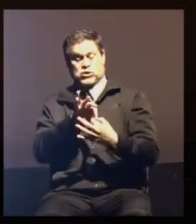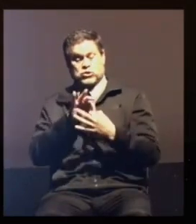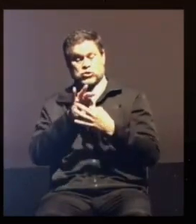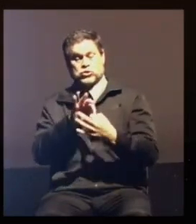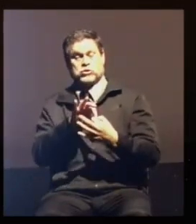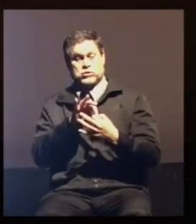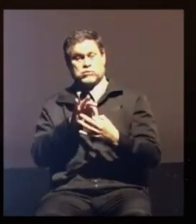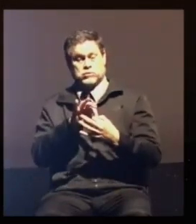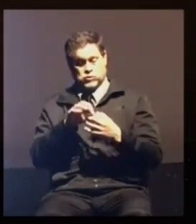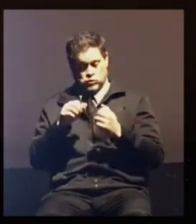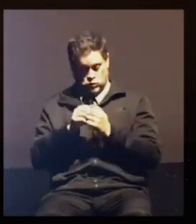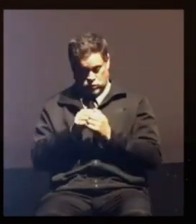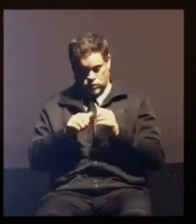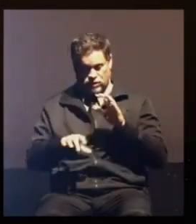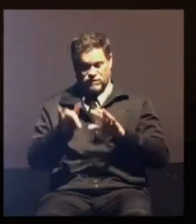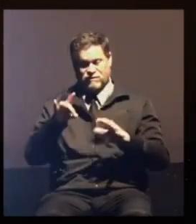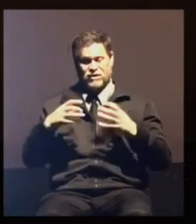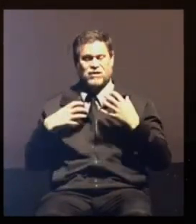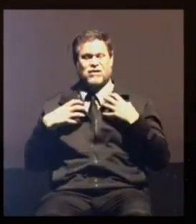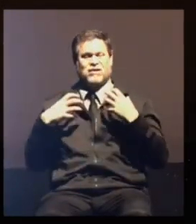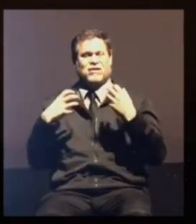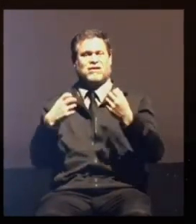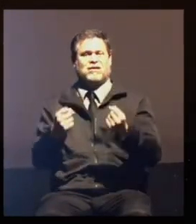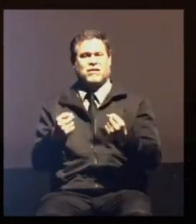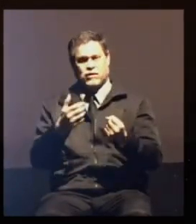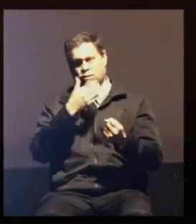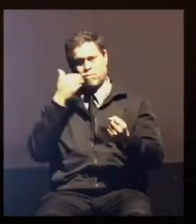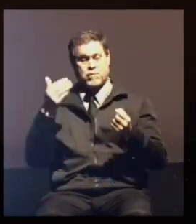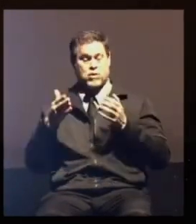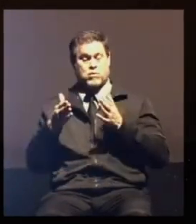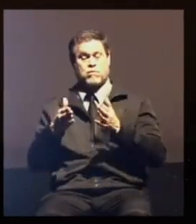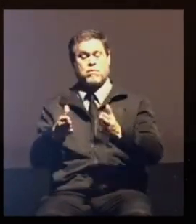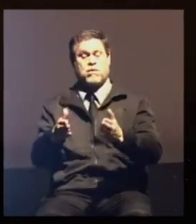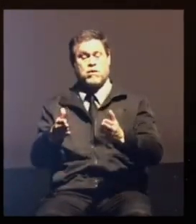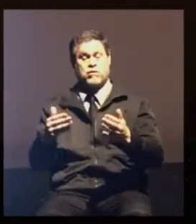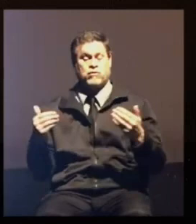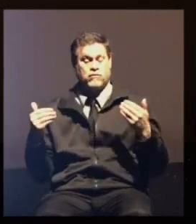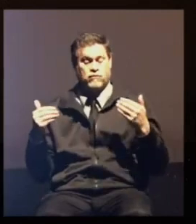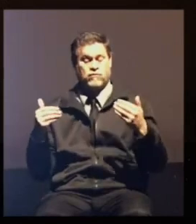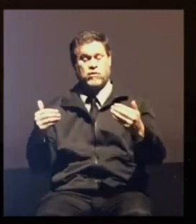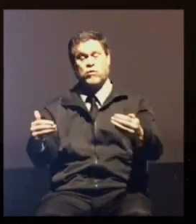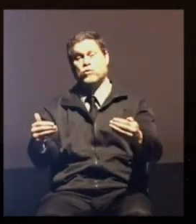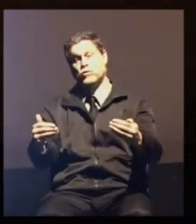with one another that we can find healing and a better path forward."